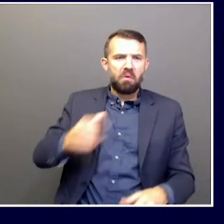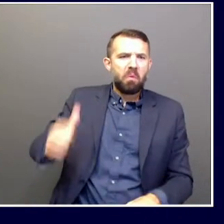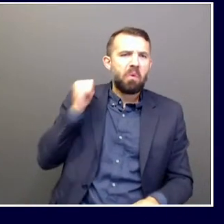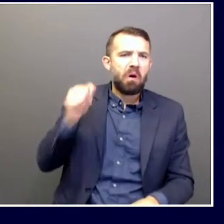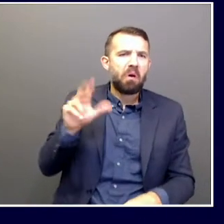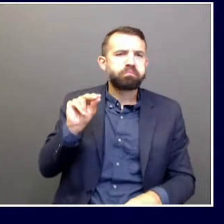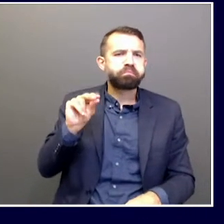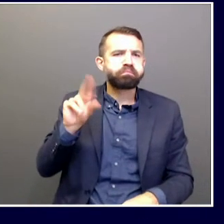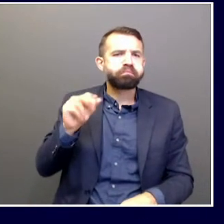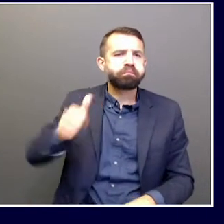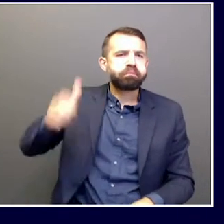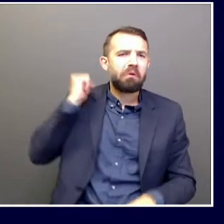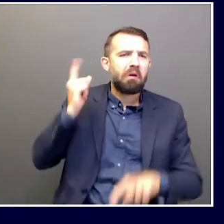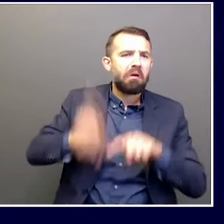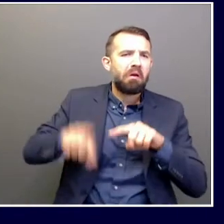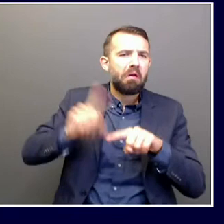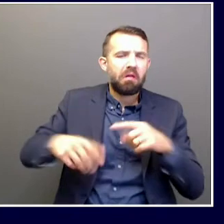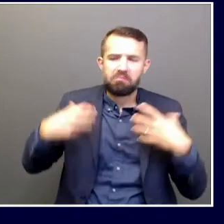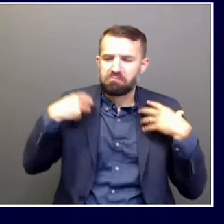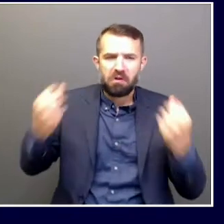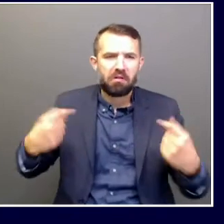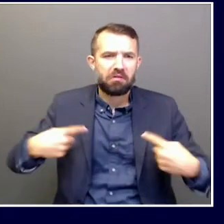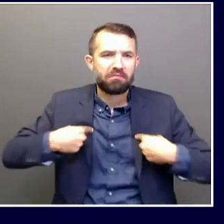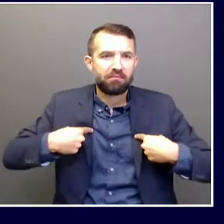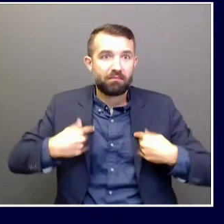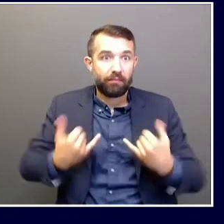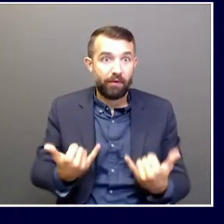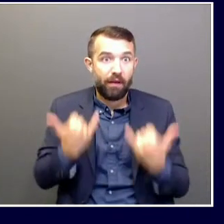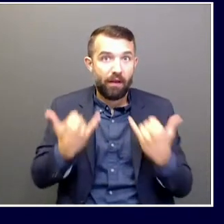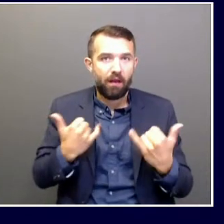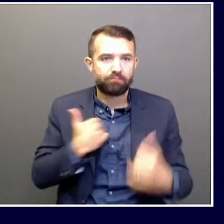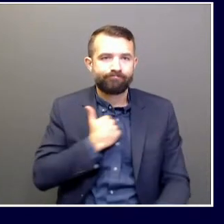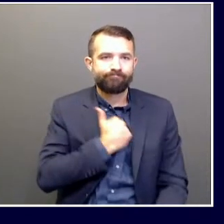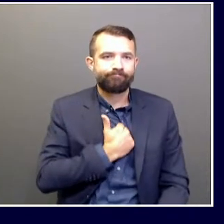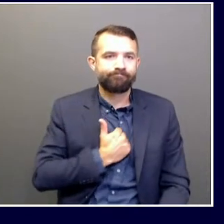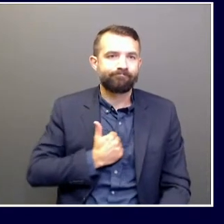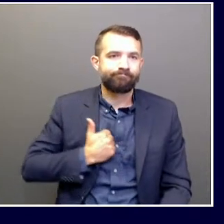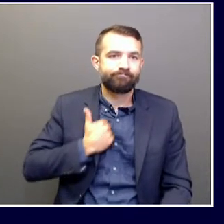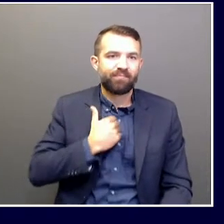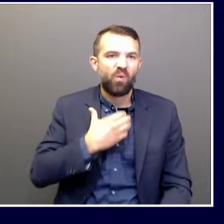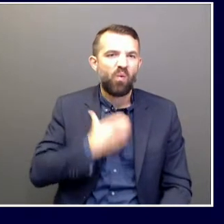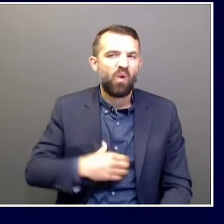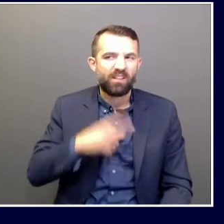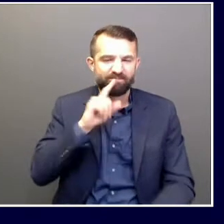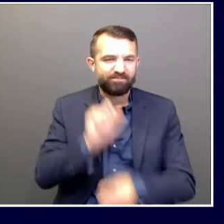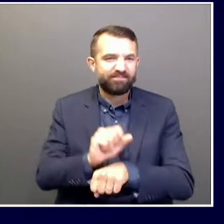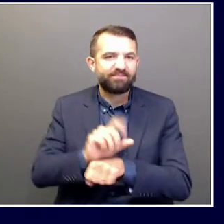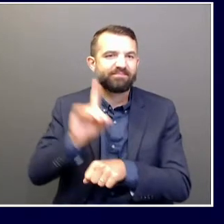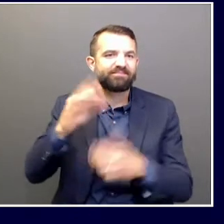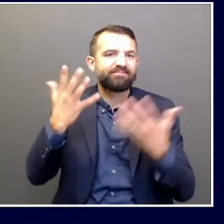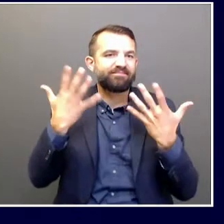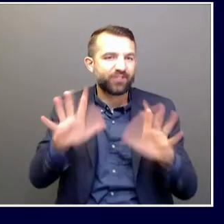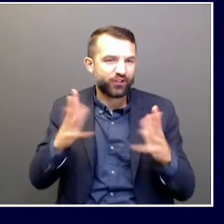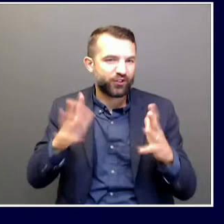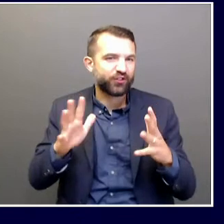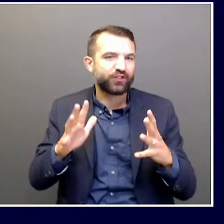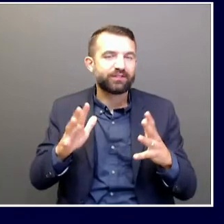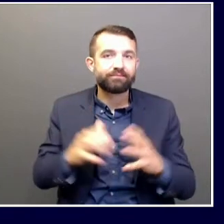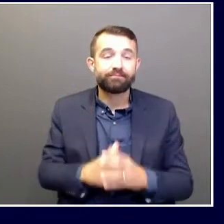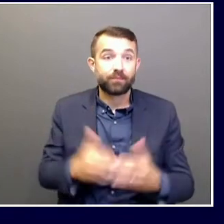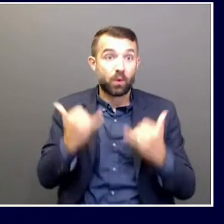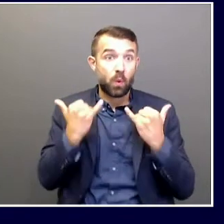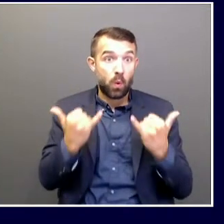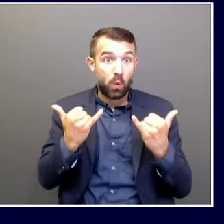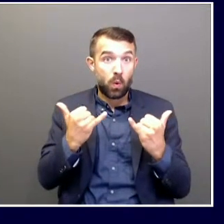medical advice and simply gotten the shot. Now many hospitals are saying, if you need surgery, if you get into an